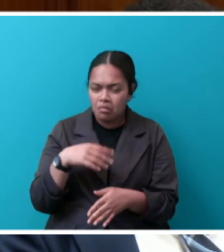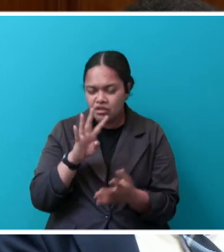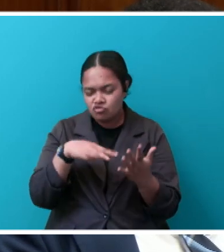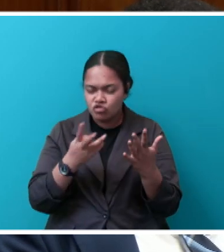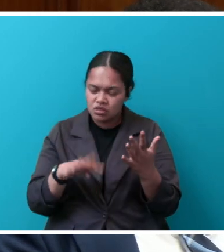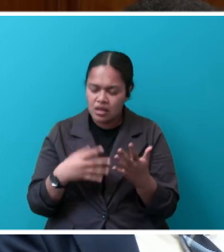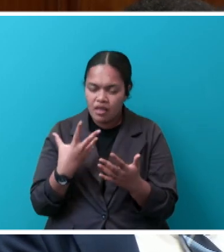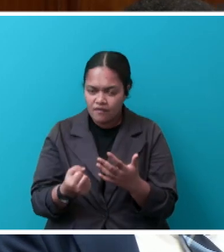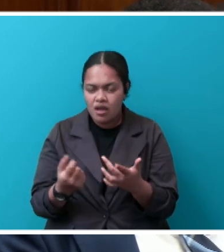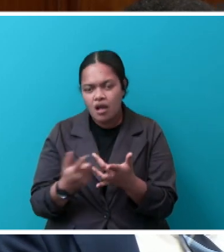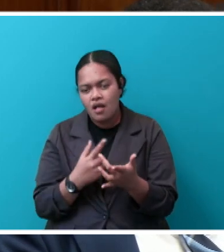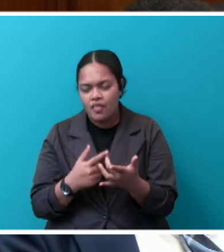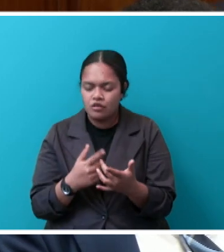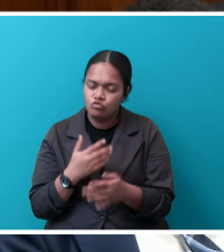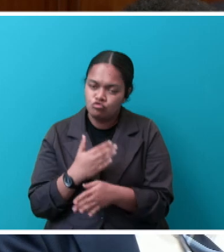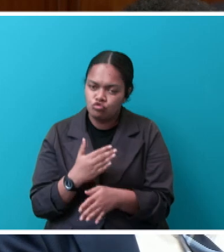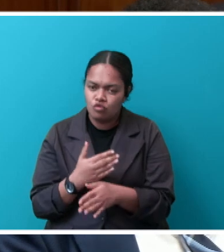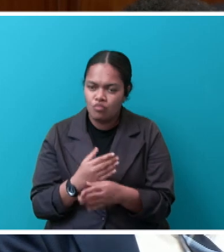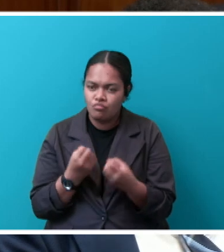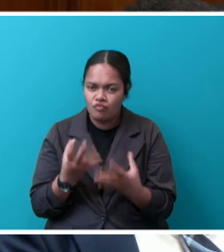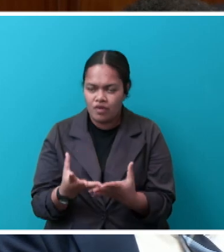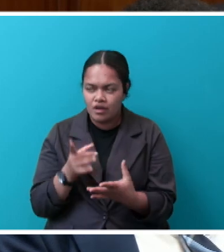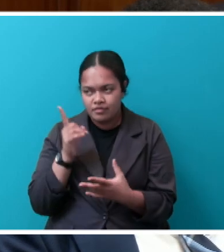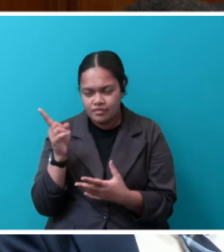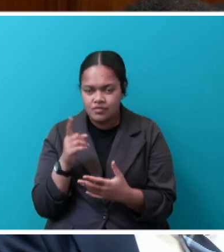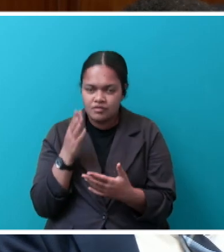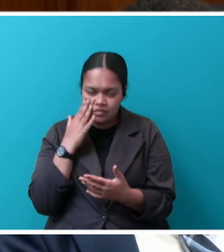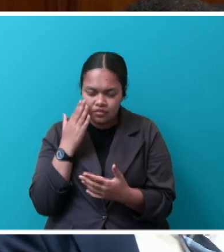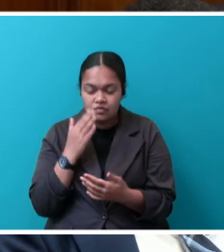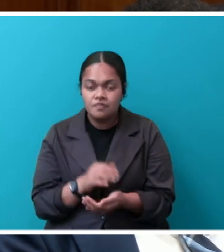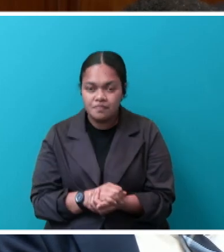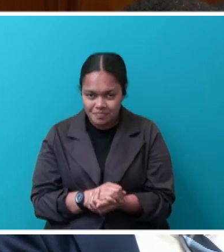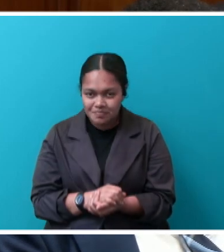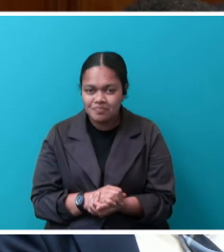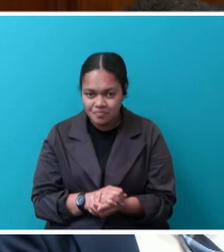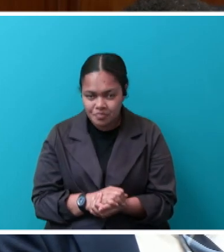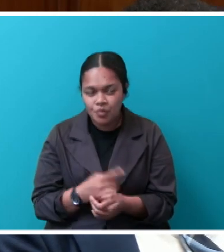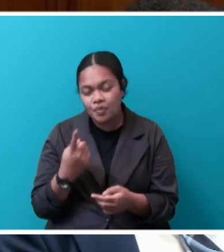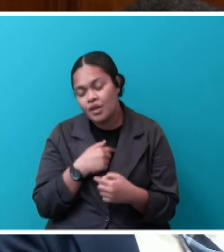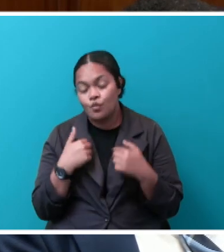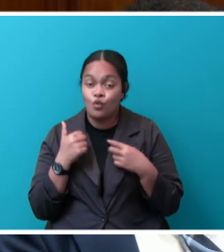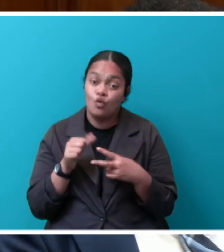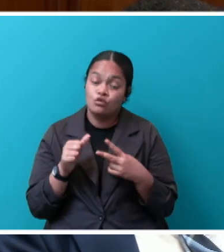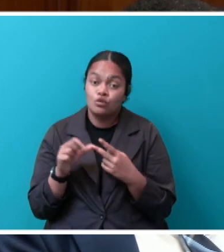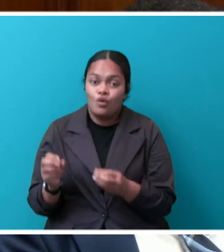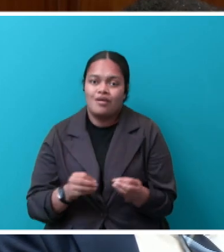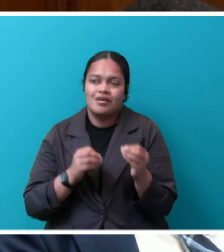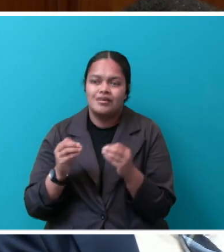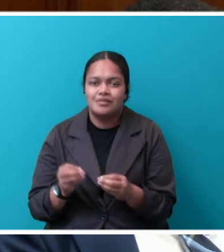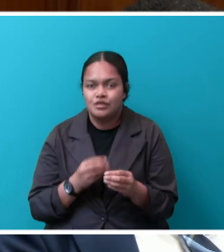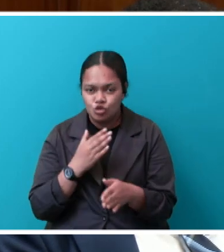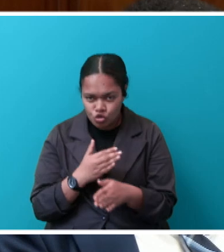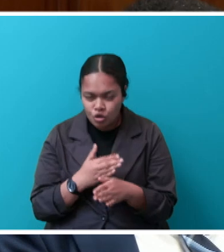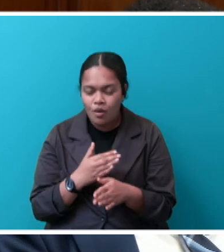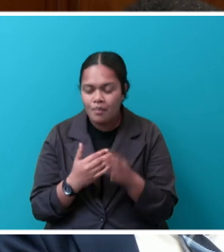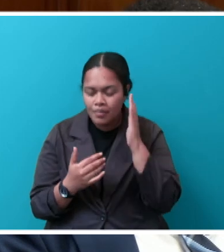of jobs will be secured there as well. Mr. Speaker, sir, we are also organizing a job